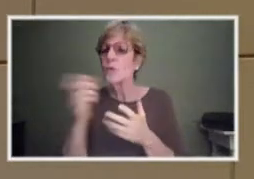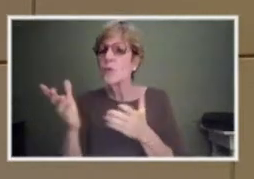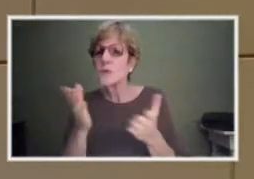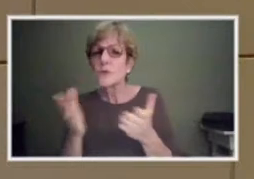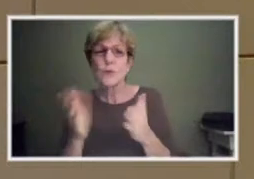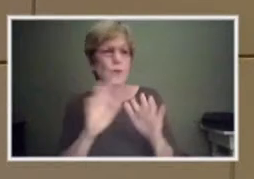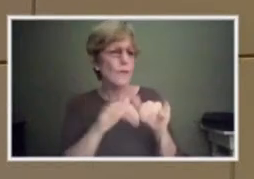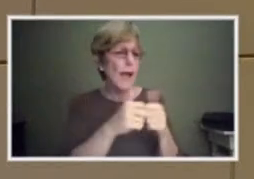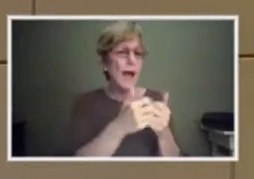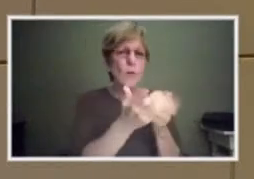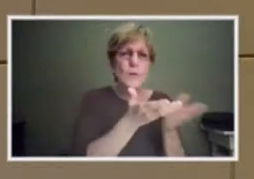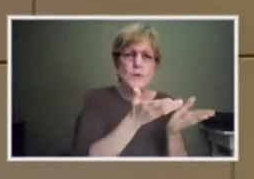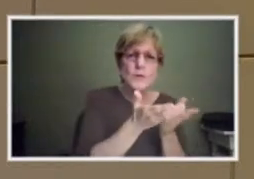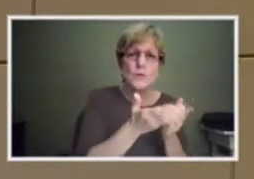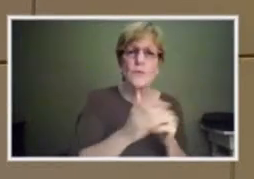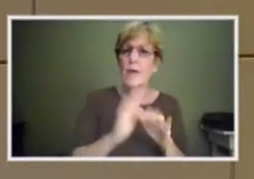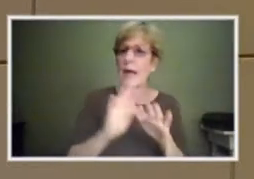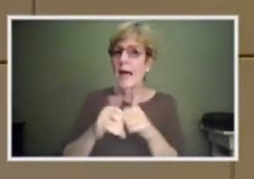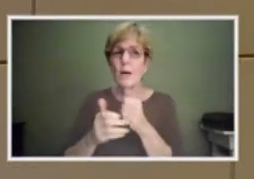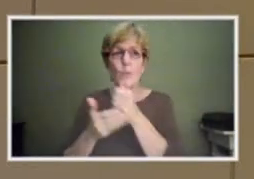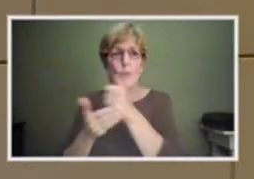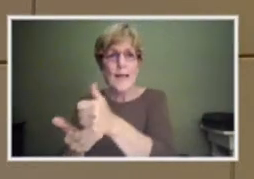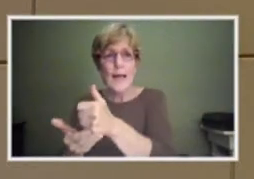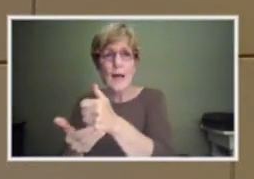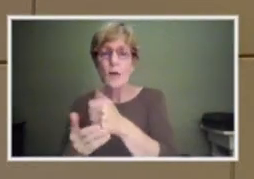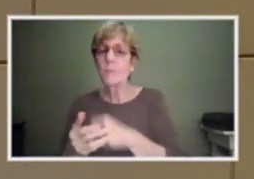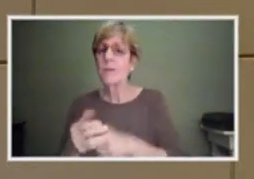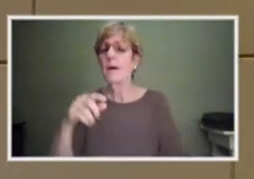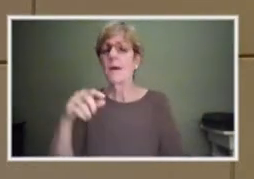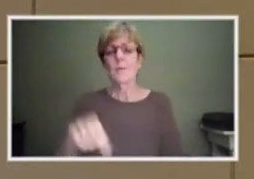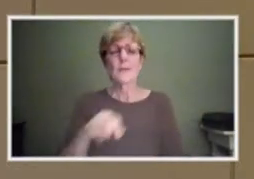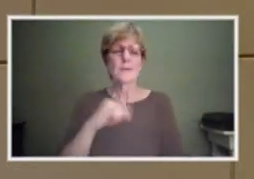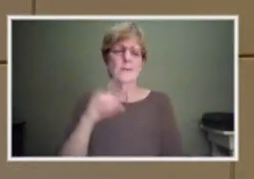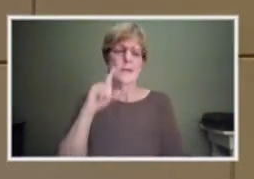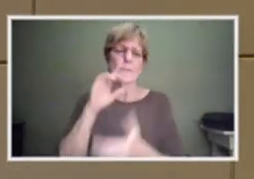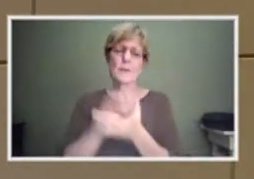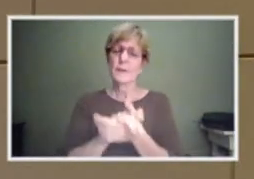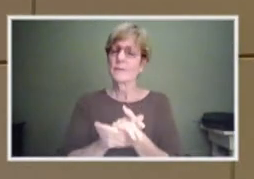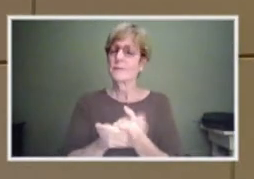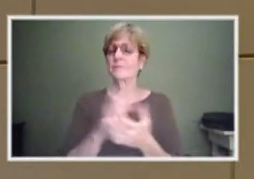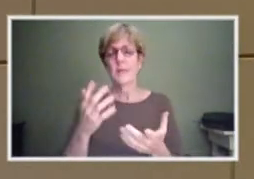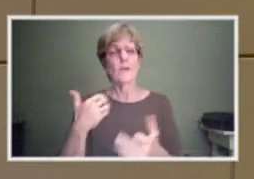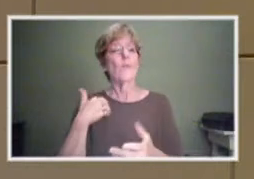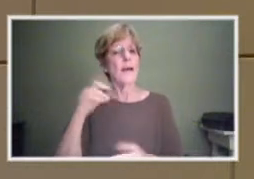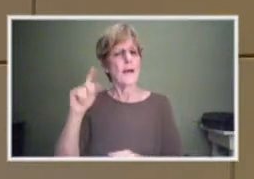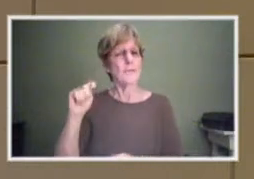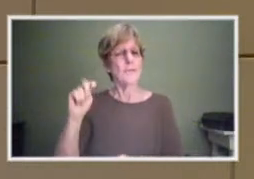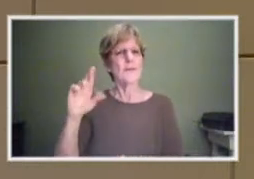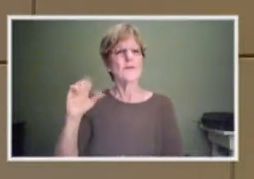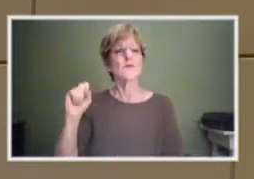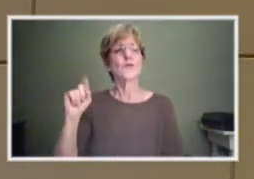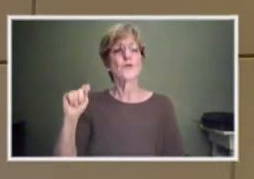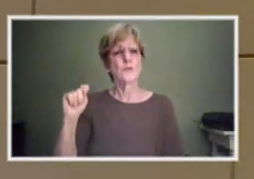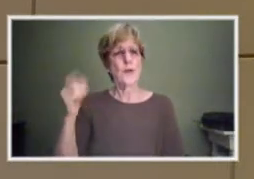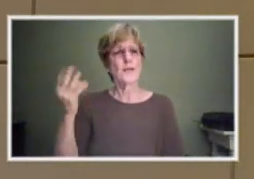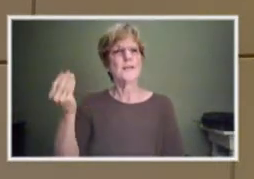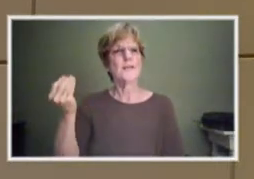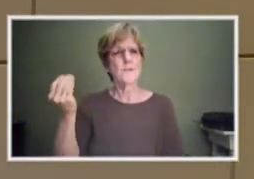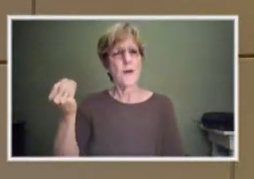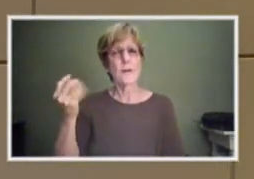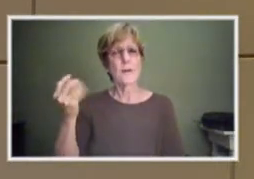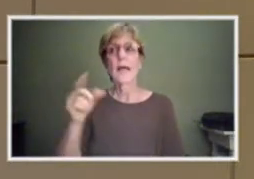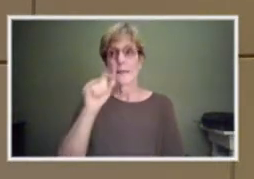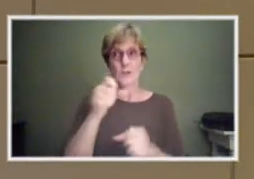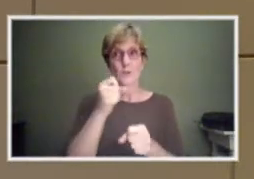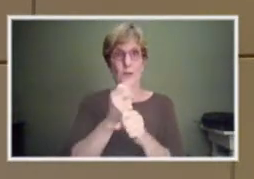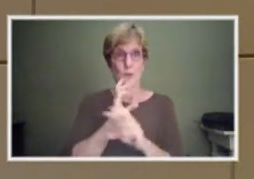them, how we help. This is something that I believe that while we had the trust fund, thanks for the 20-year report, because I think it gave